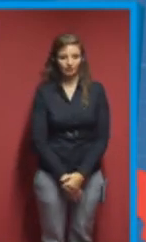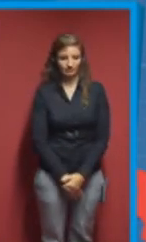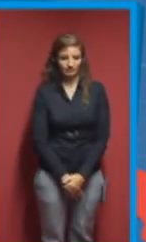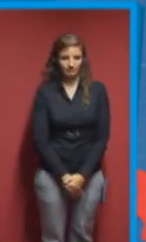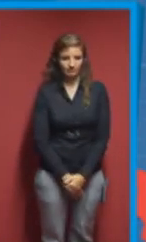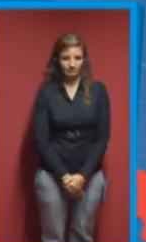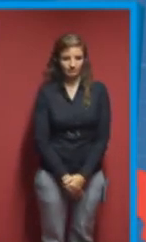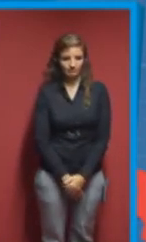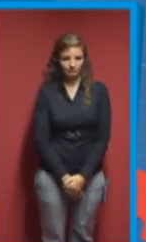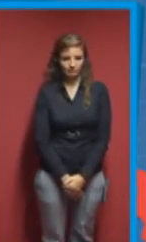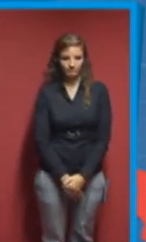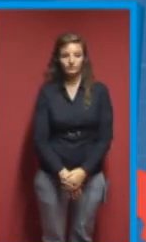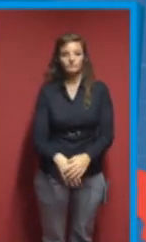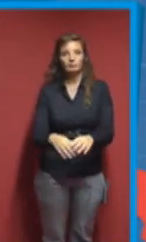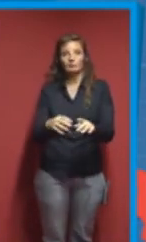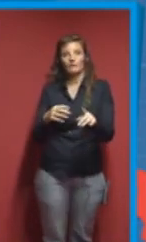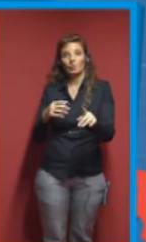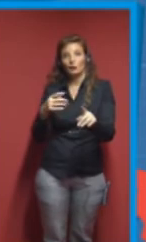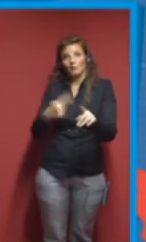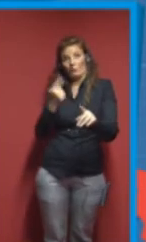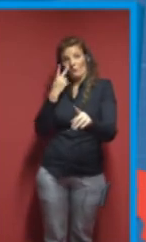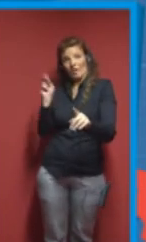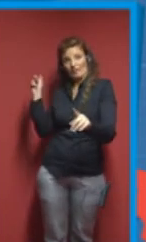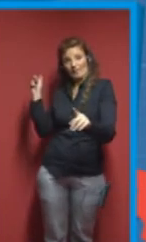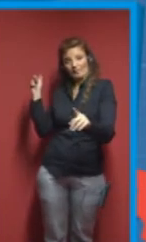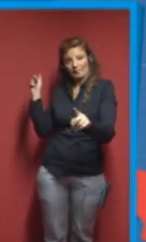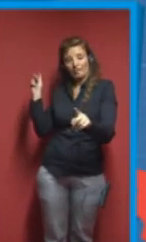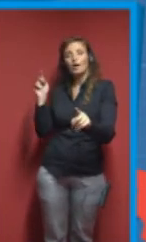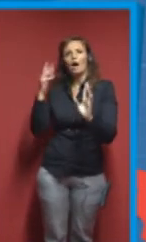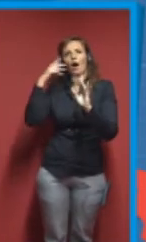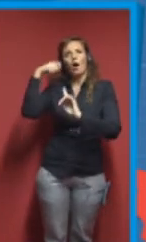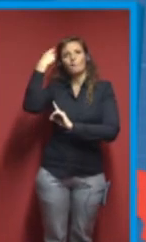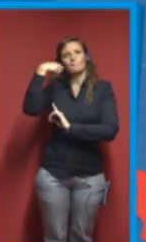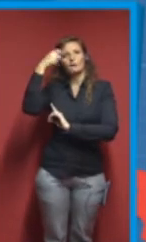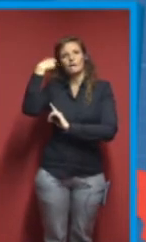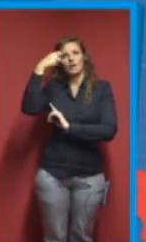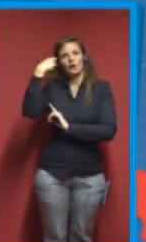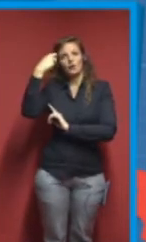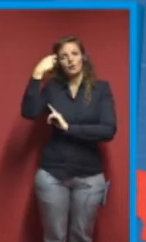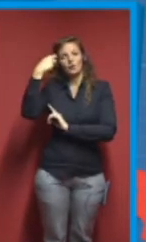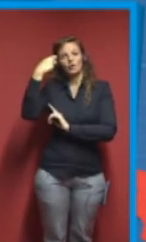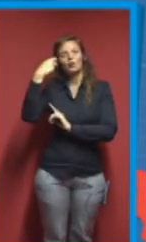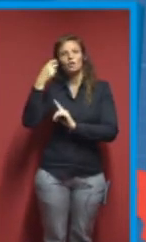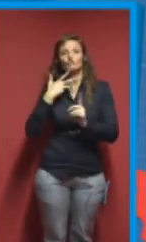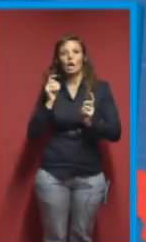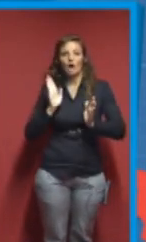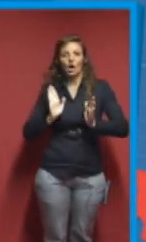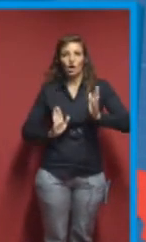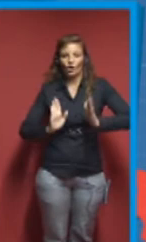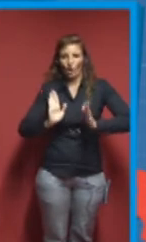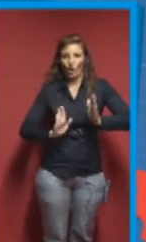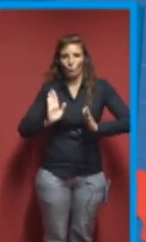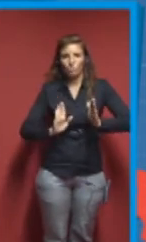So what you see here are some videos of robots playing soccer. This is something